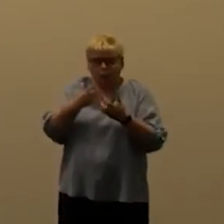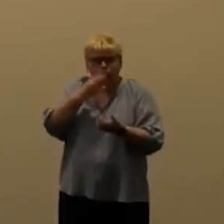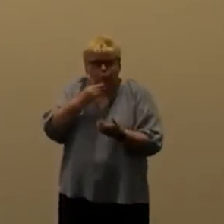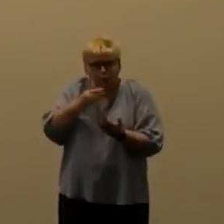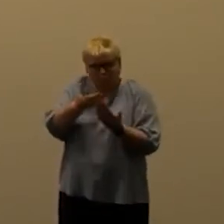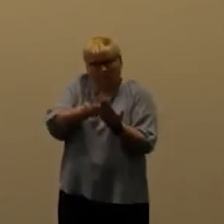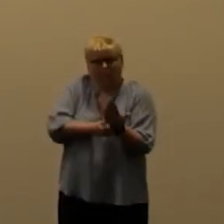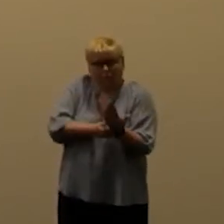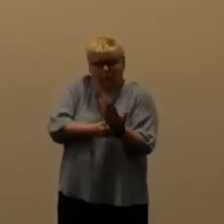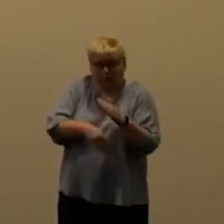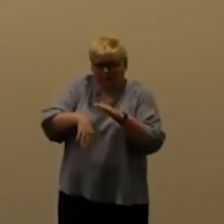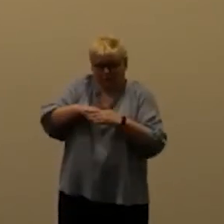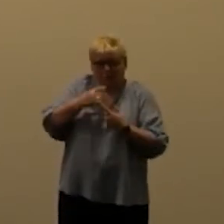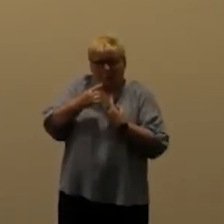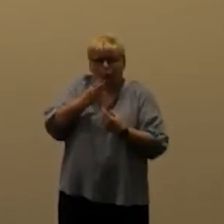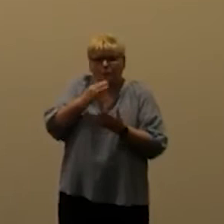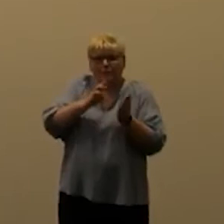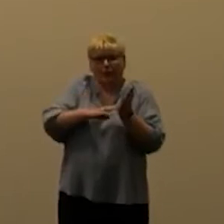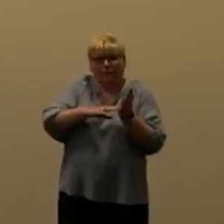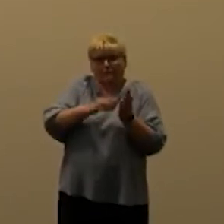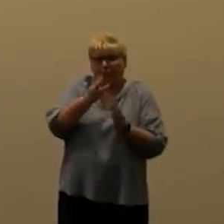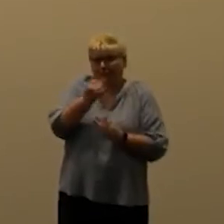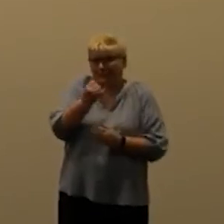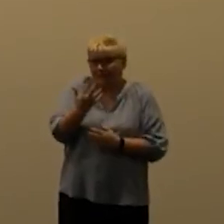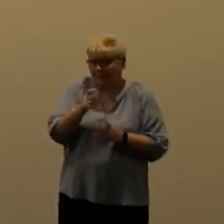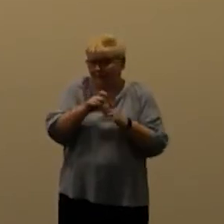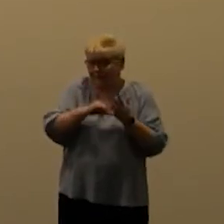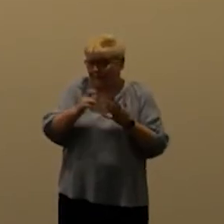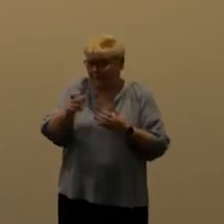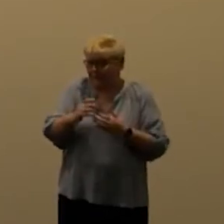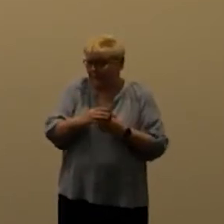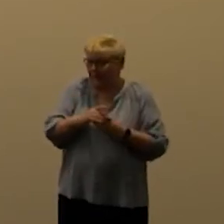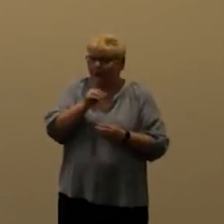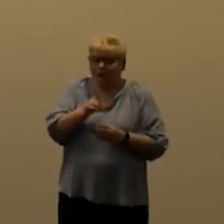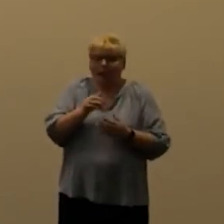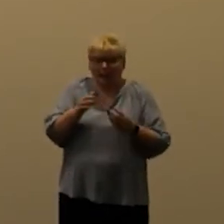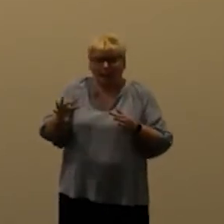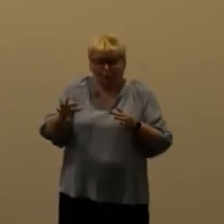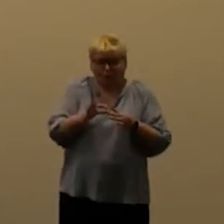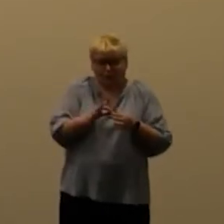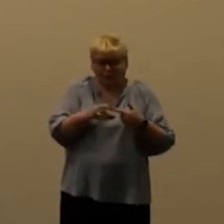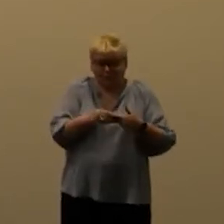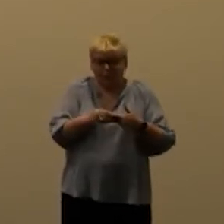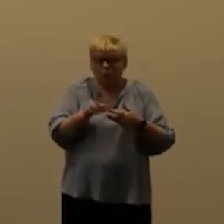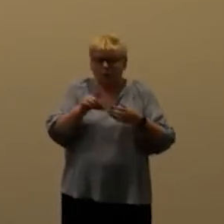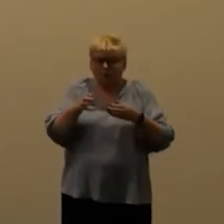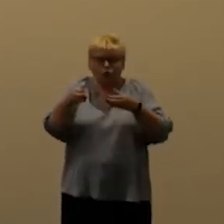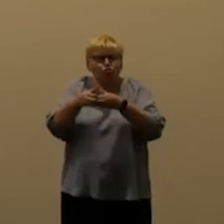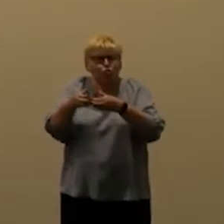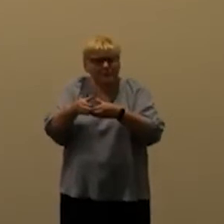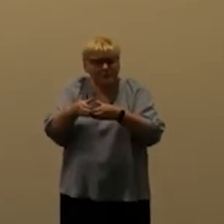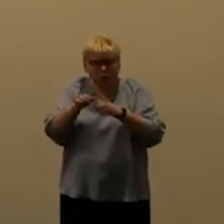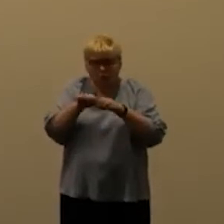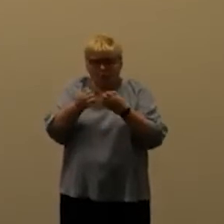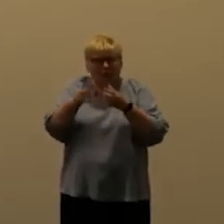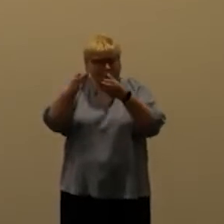rule set using Microsoft 365 DSC. And there's two DSC configs to apply. One is the CA groups, so the first one creates